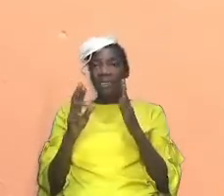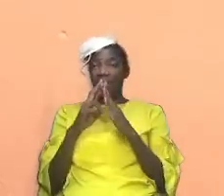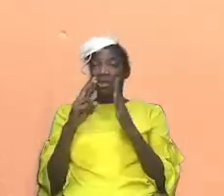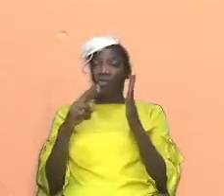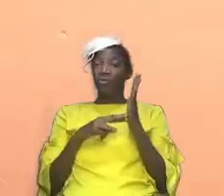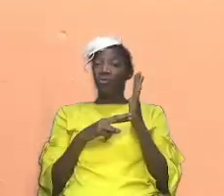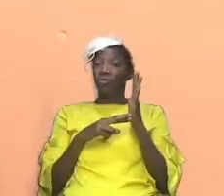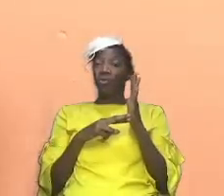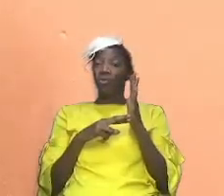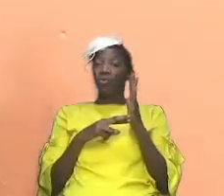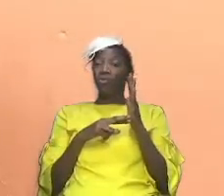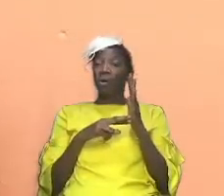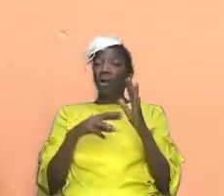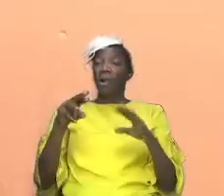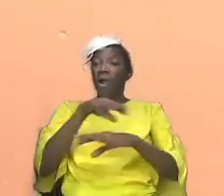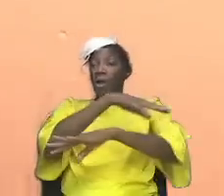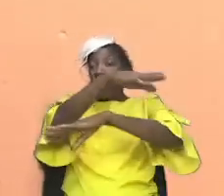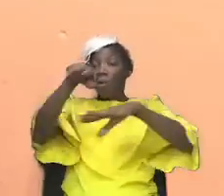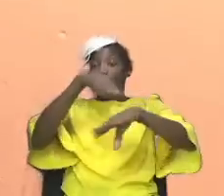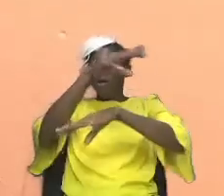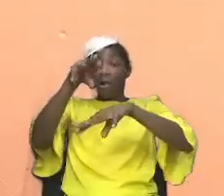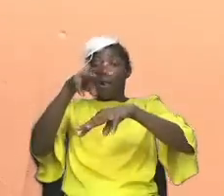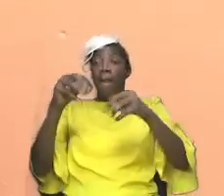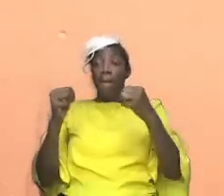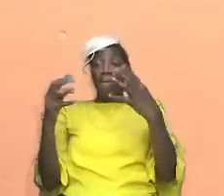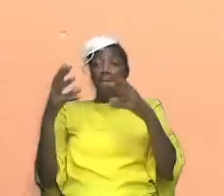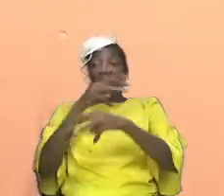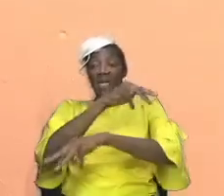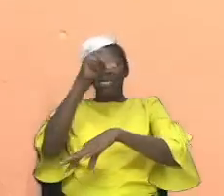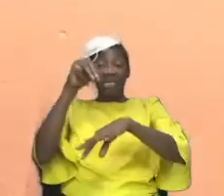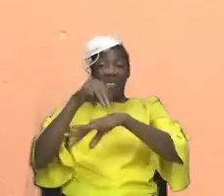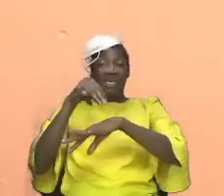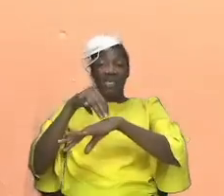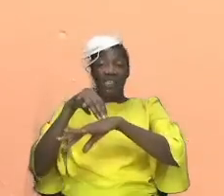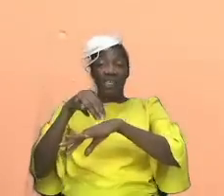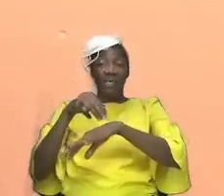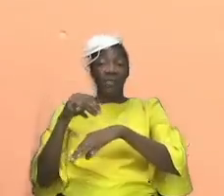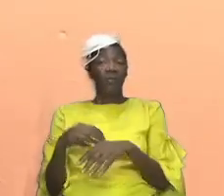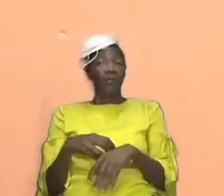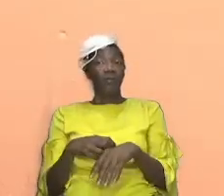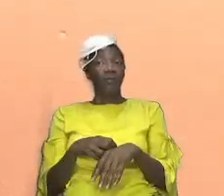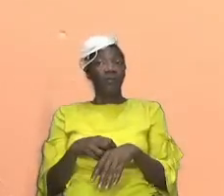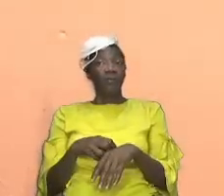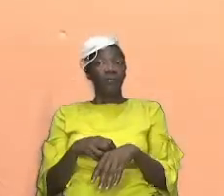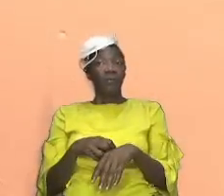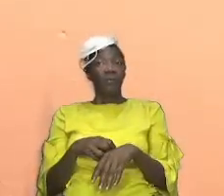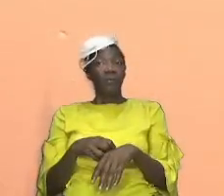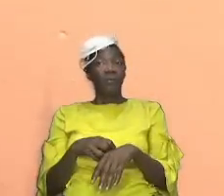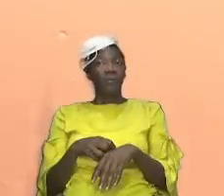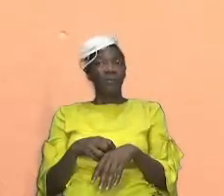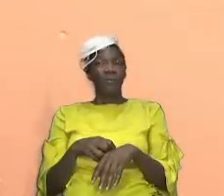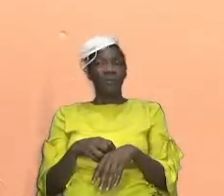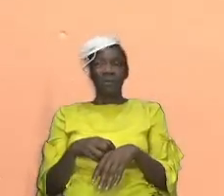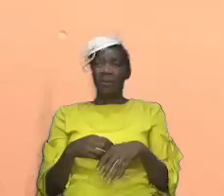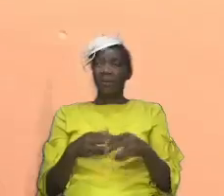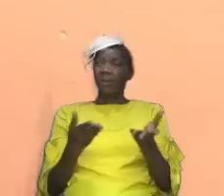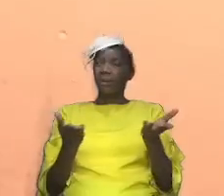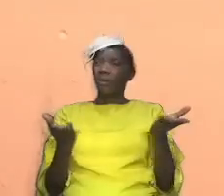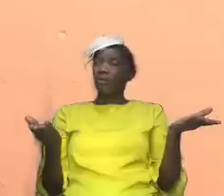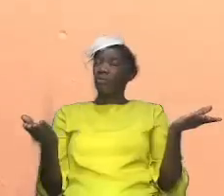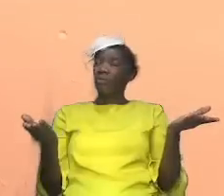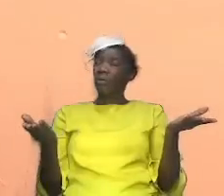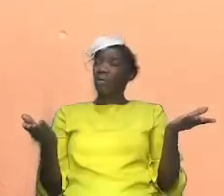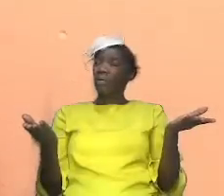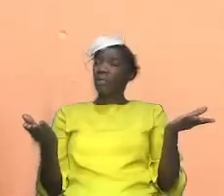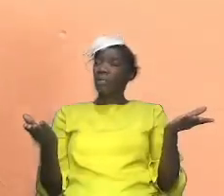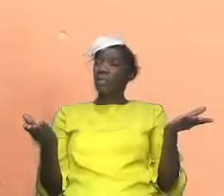over many nations and rulers over five, and some will be rulers over X amount. And what will determine